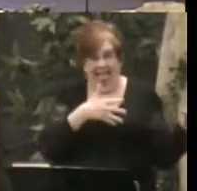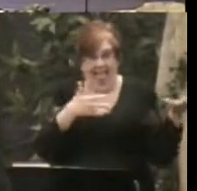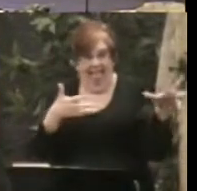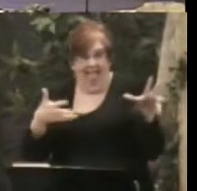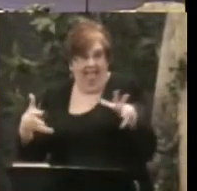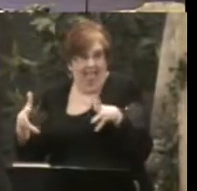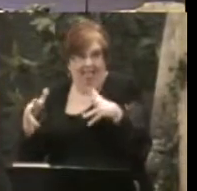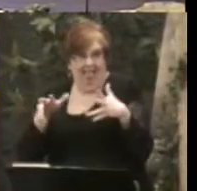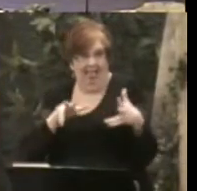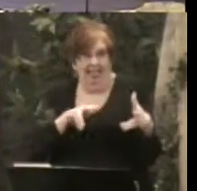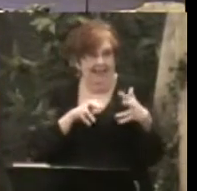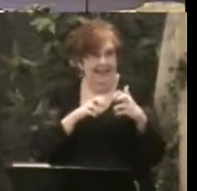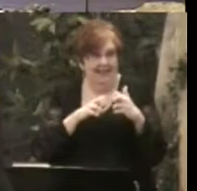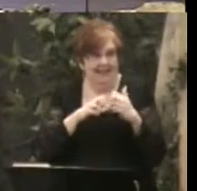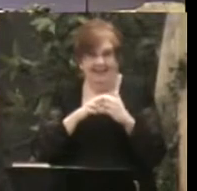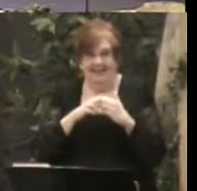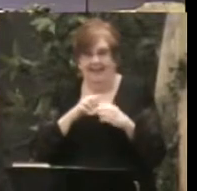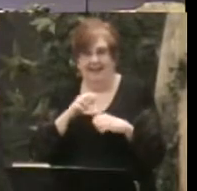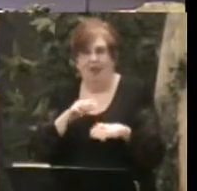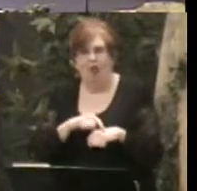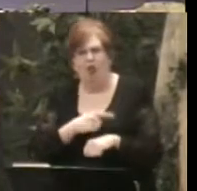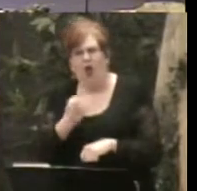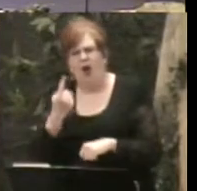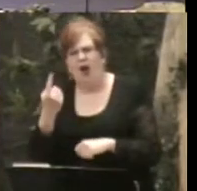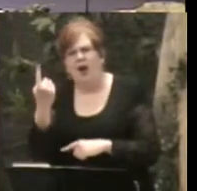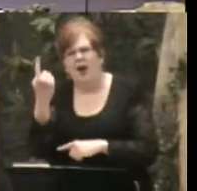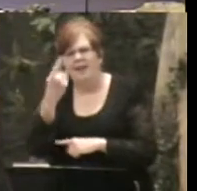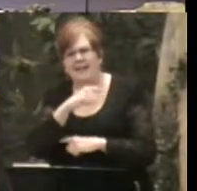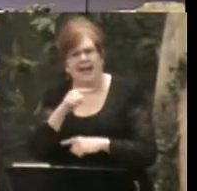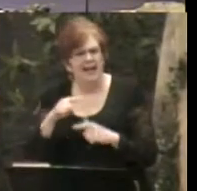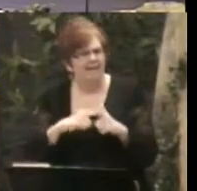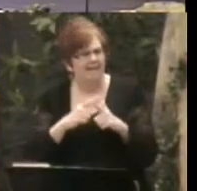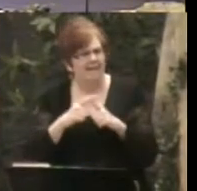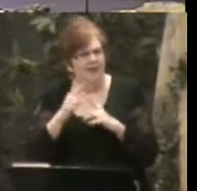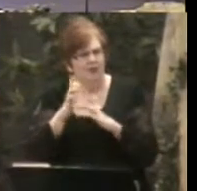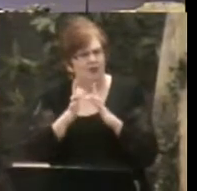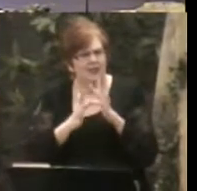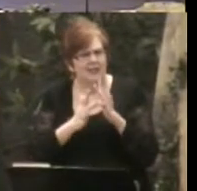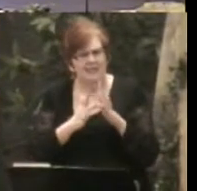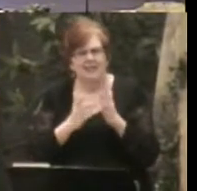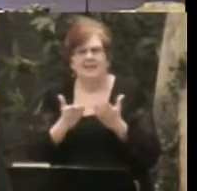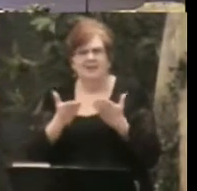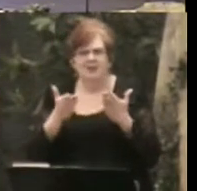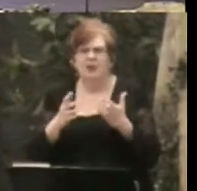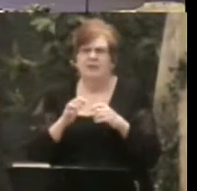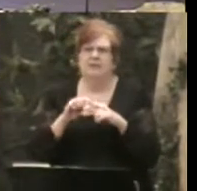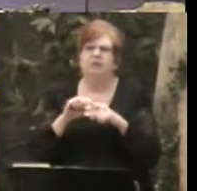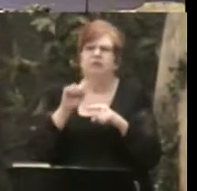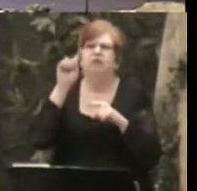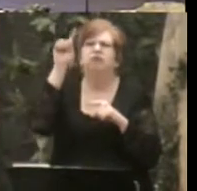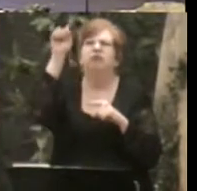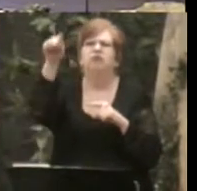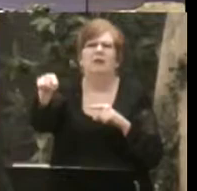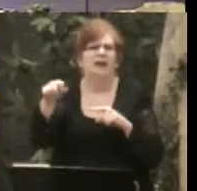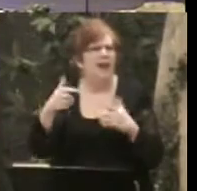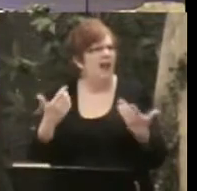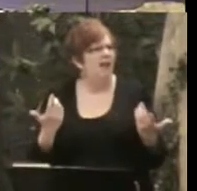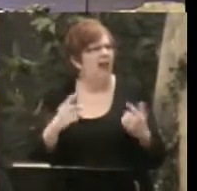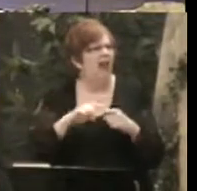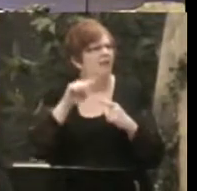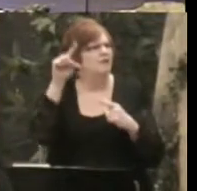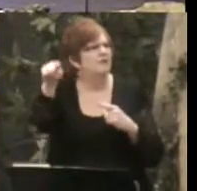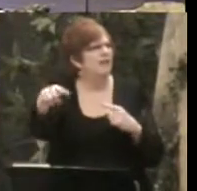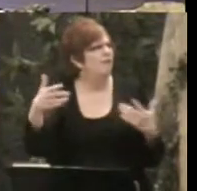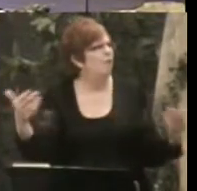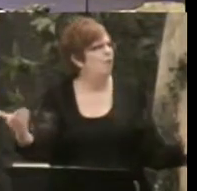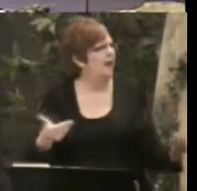not until a long day, and Jesus suggests they go to the other side. The other side of what?